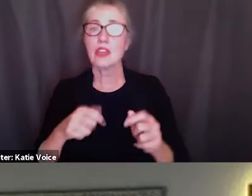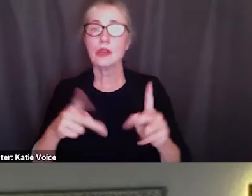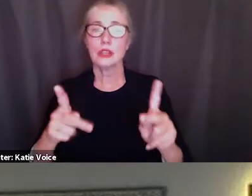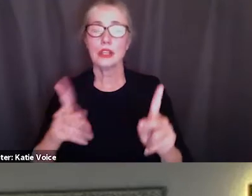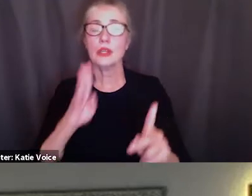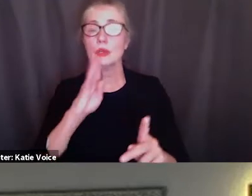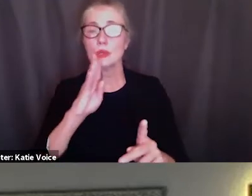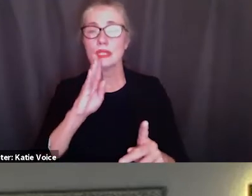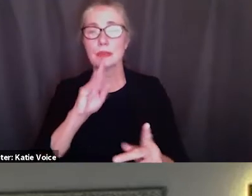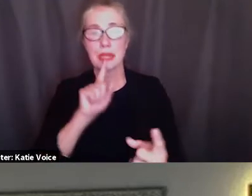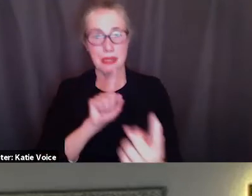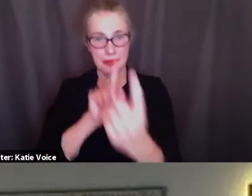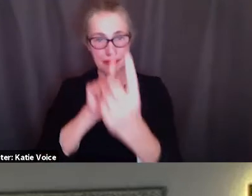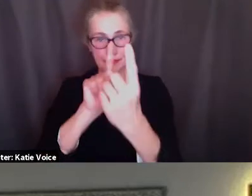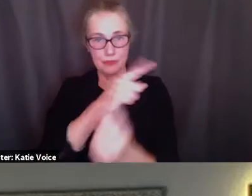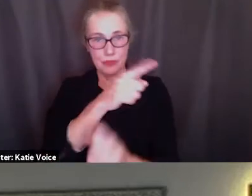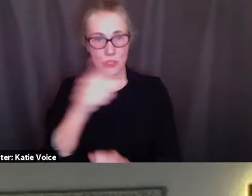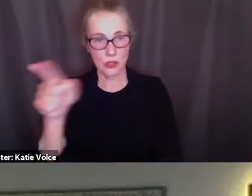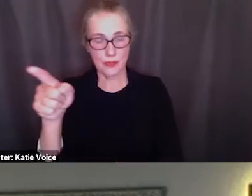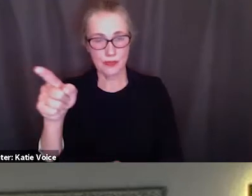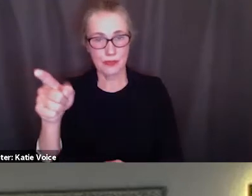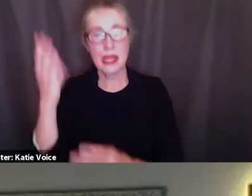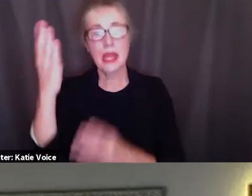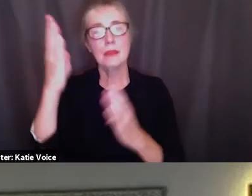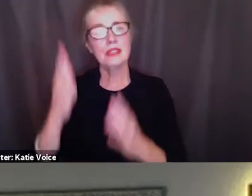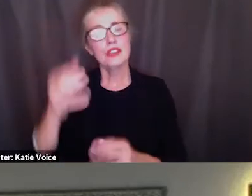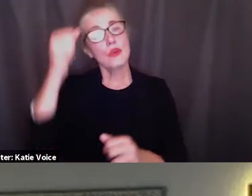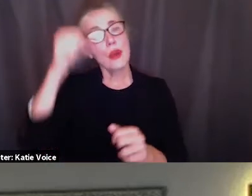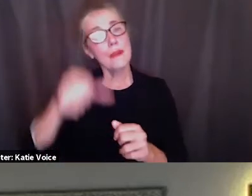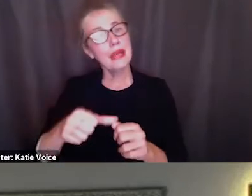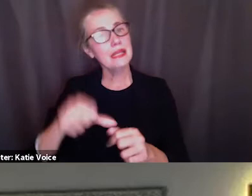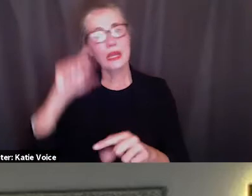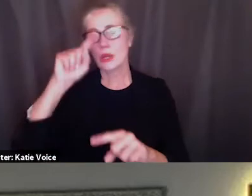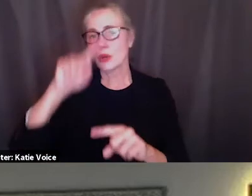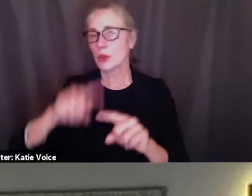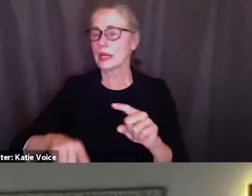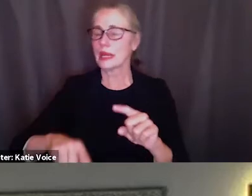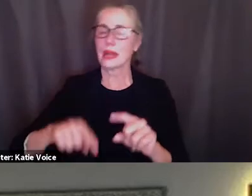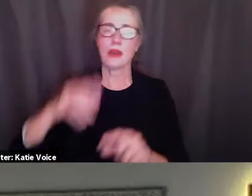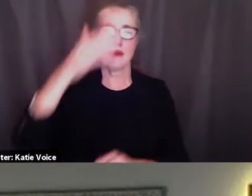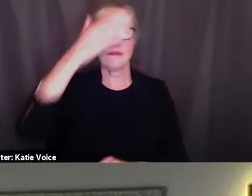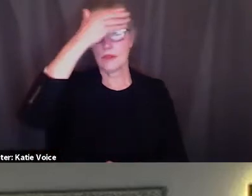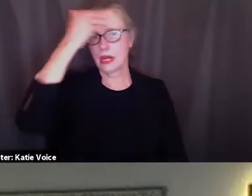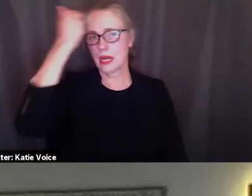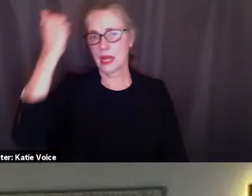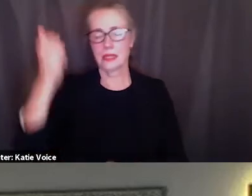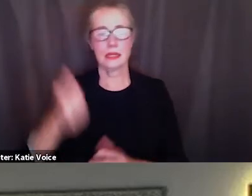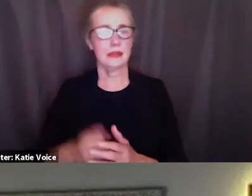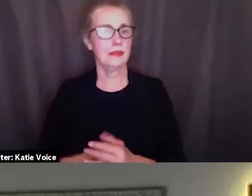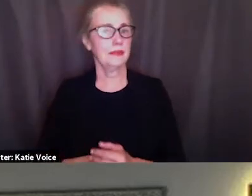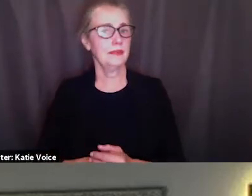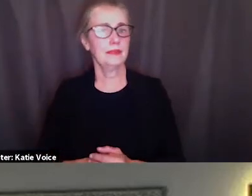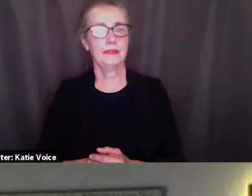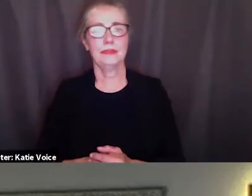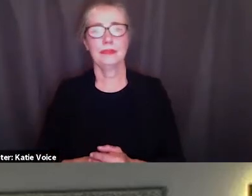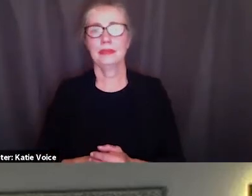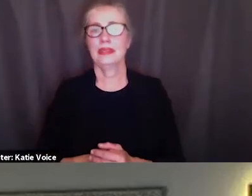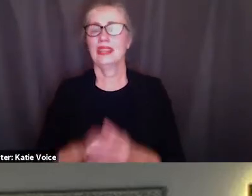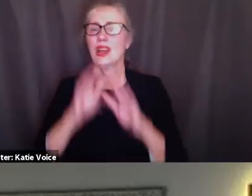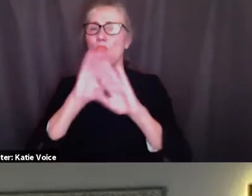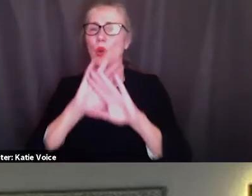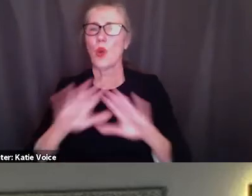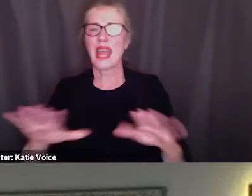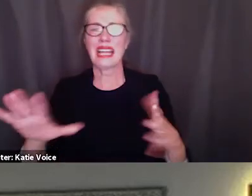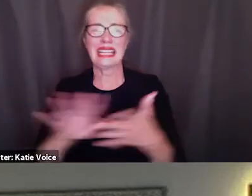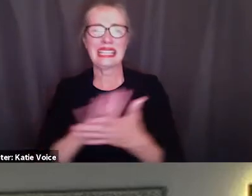you. This presentation is a reminder that we cannot forget about the damage being quietly done by